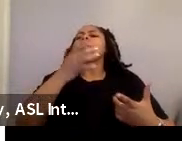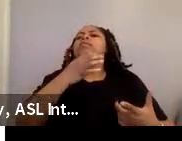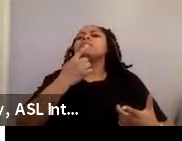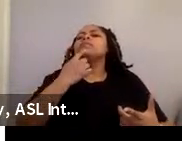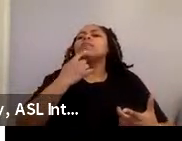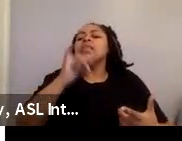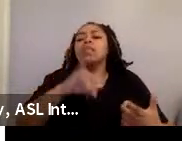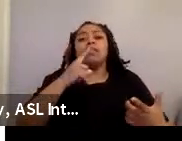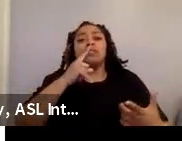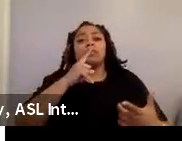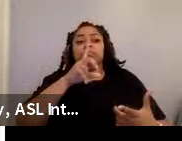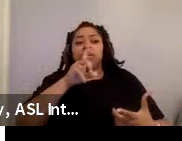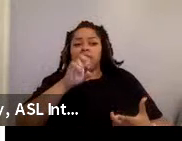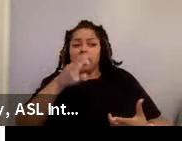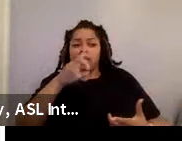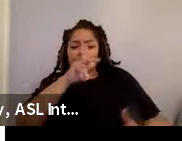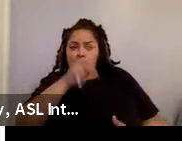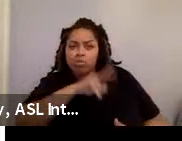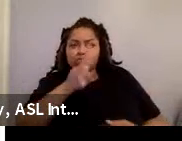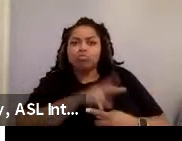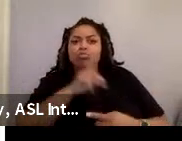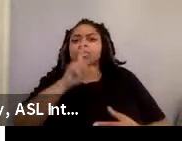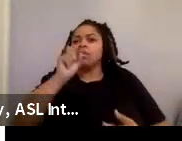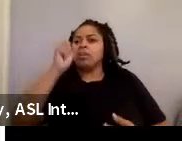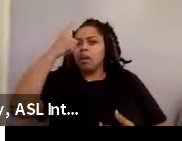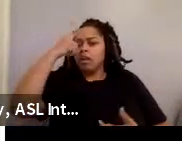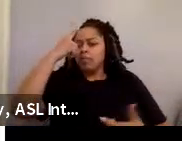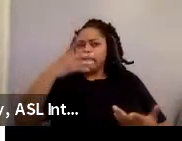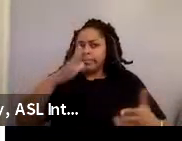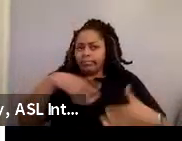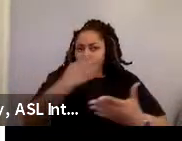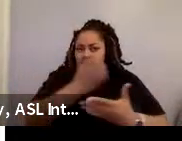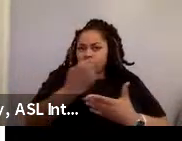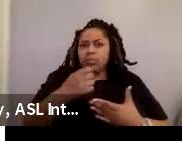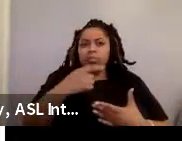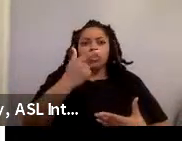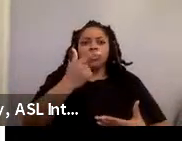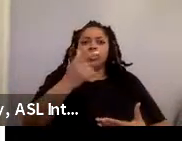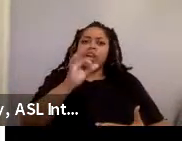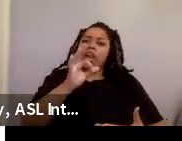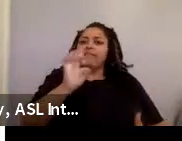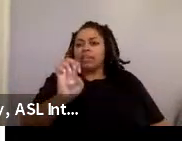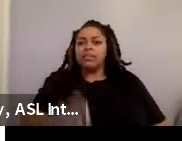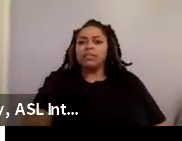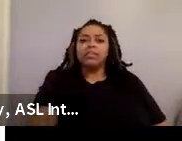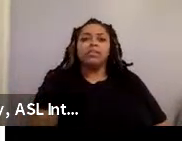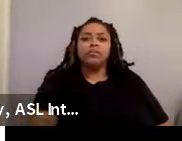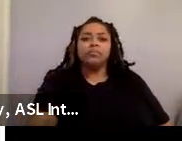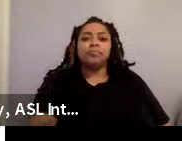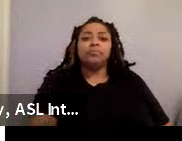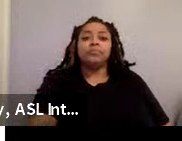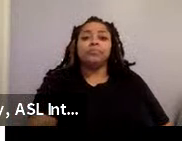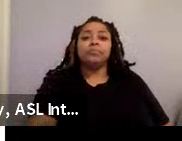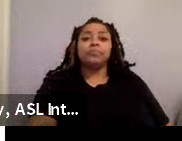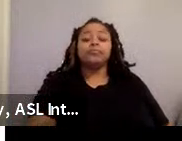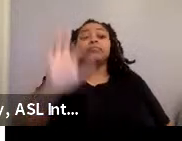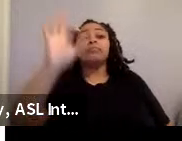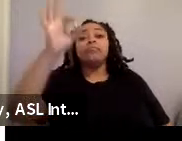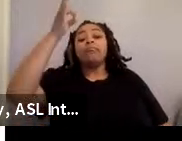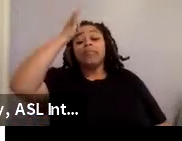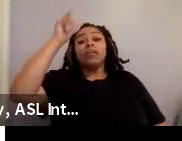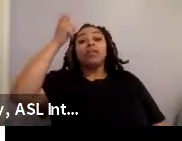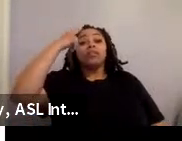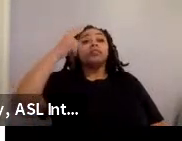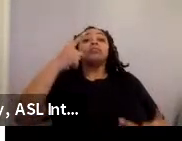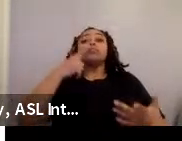for personal use, it's government furnished equipment, GFE, if you've heard that term. You know, the federal government is buying, procuring, maintaining these